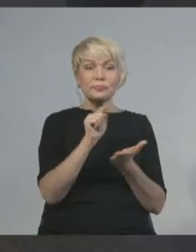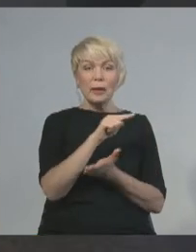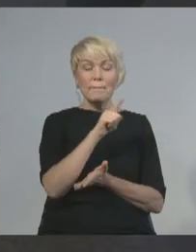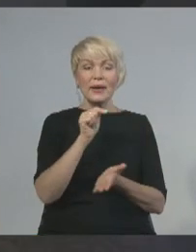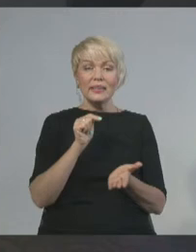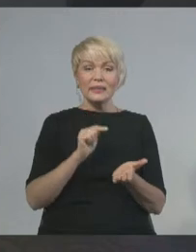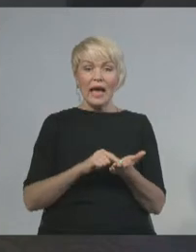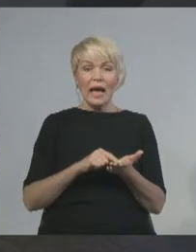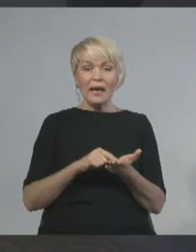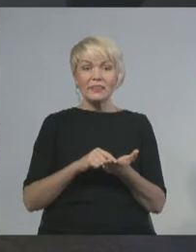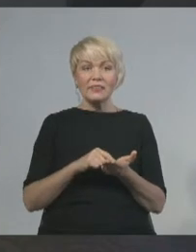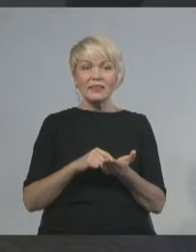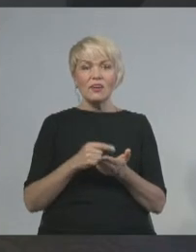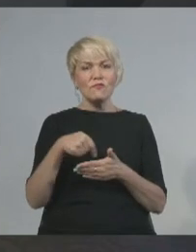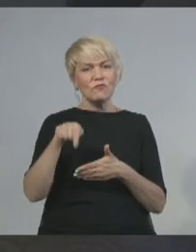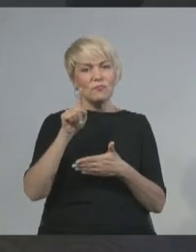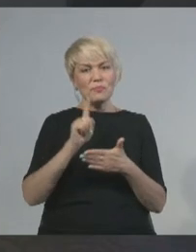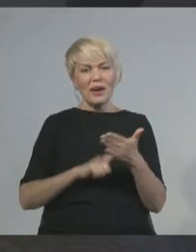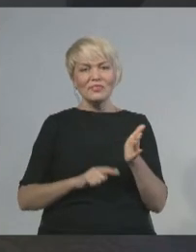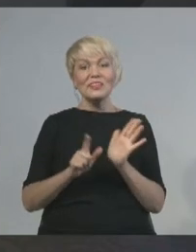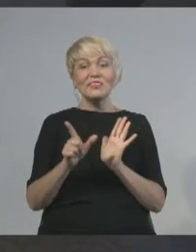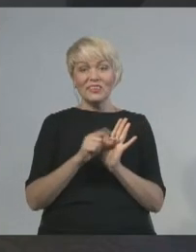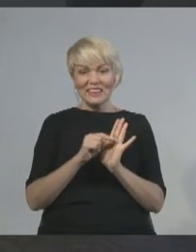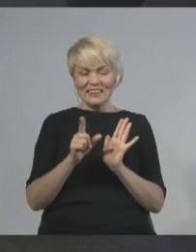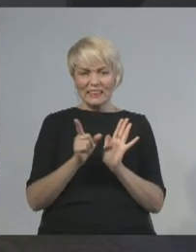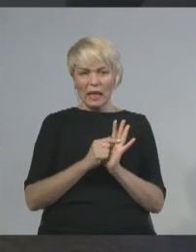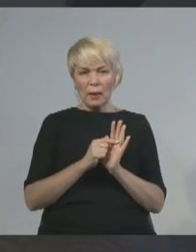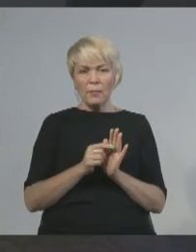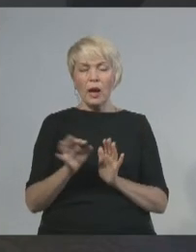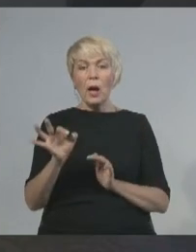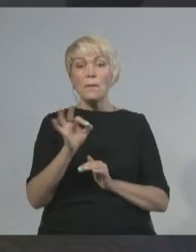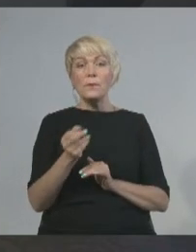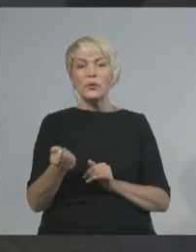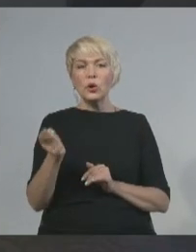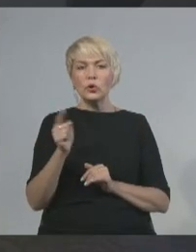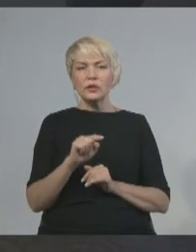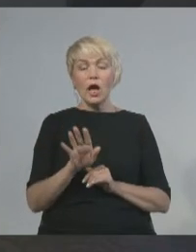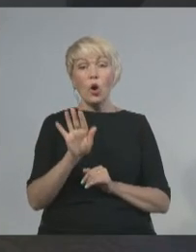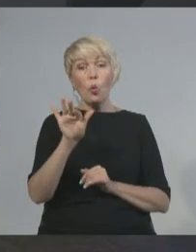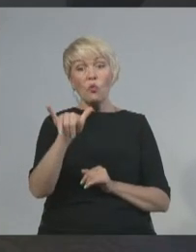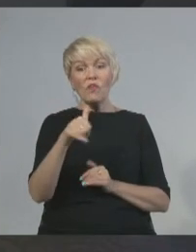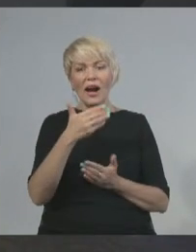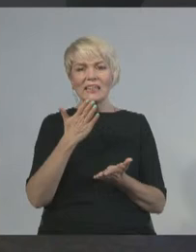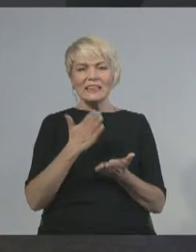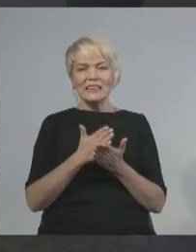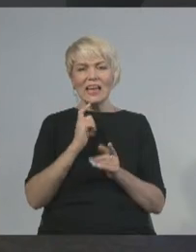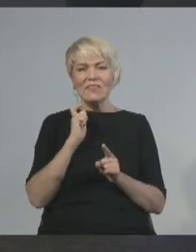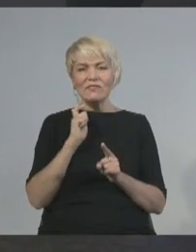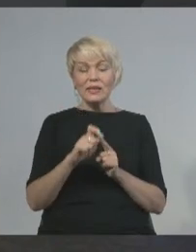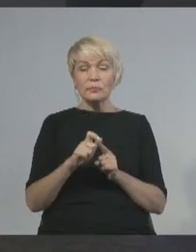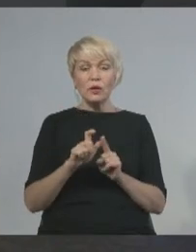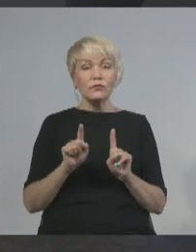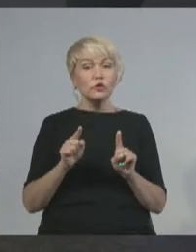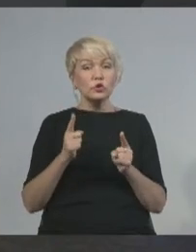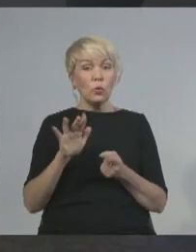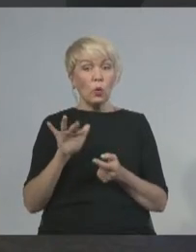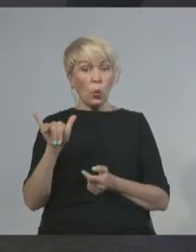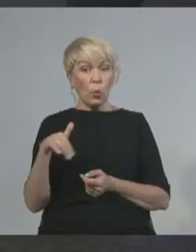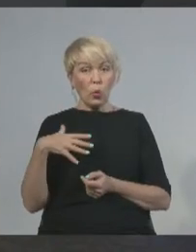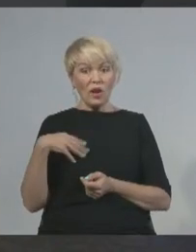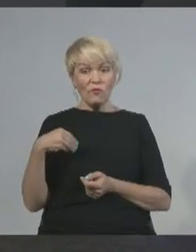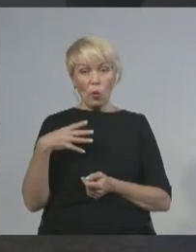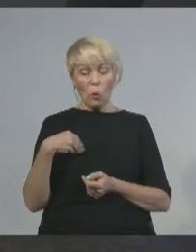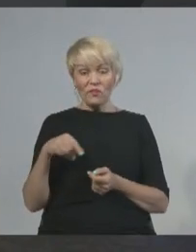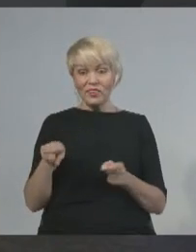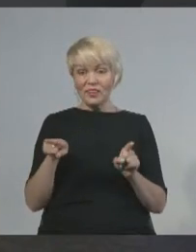you valeria i'm sure you can hear us maybe you have the answer